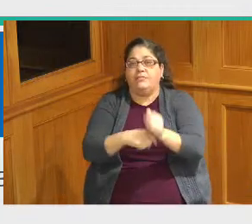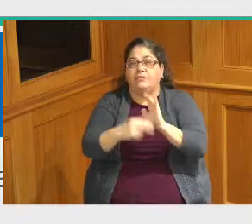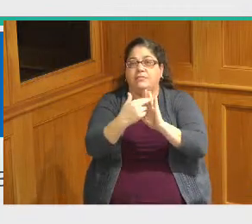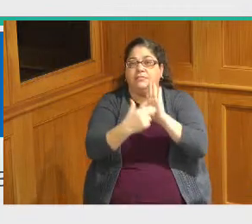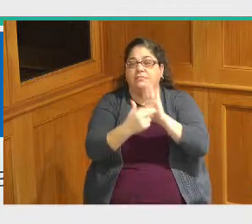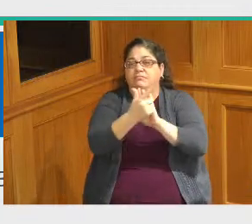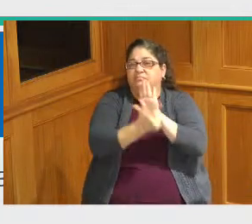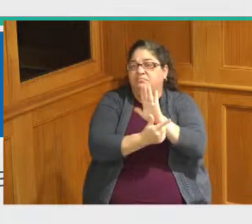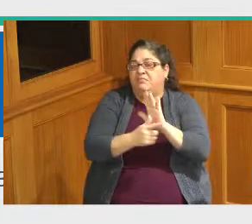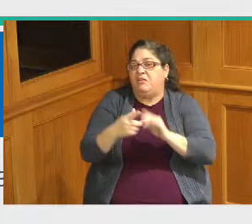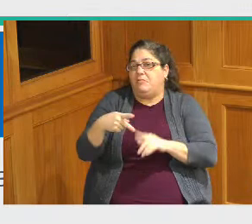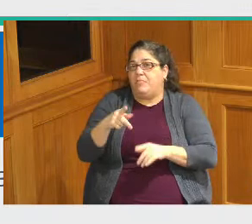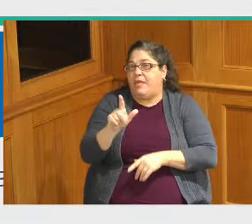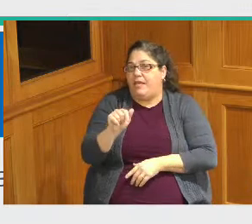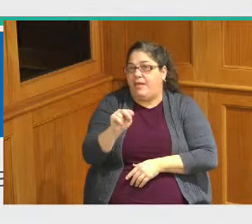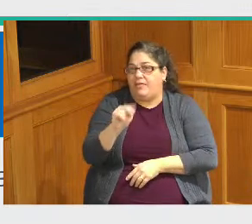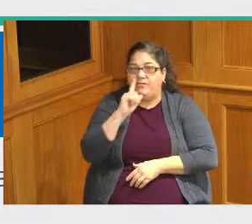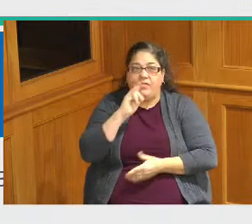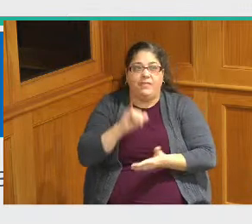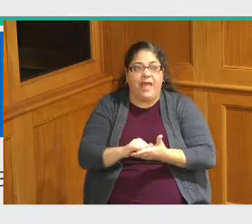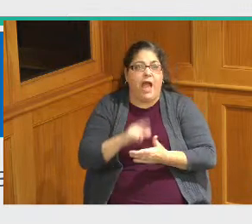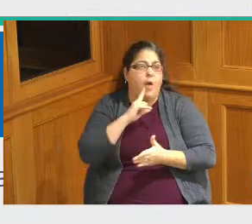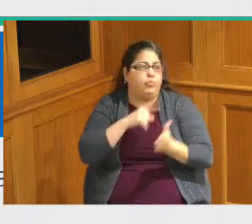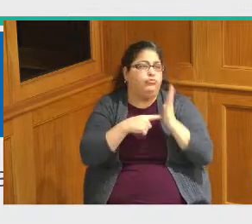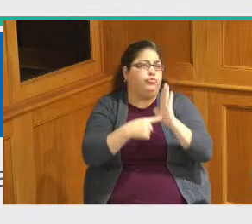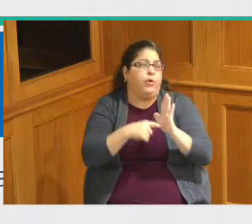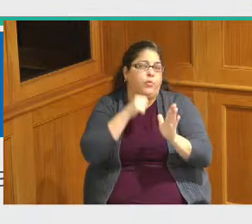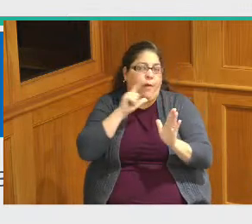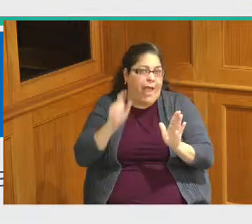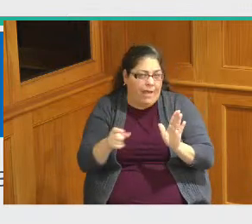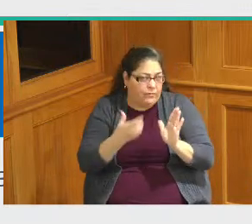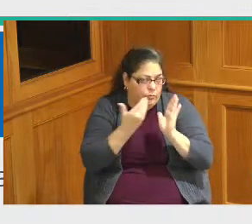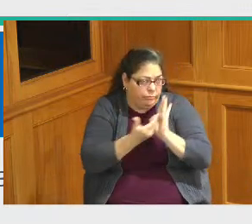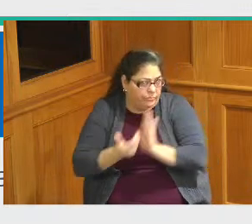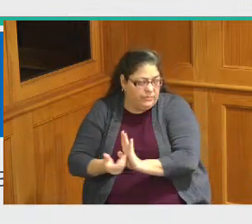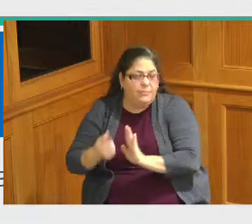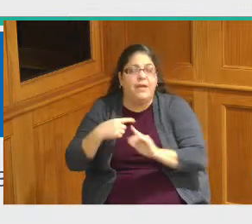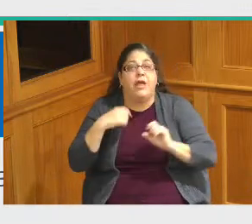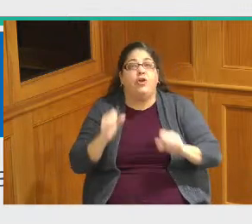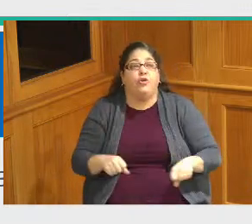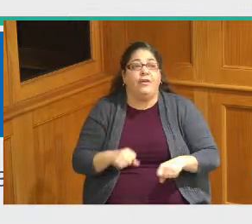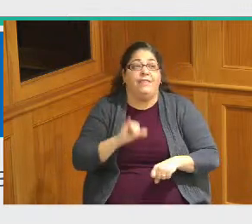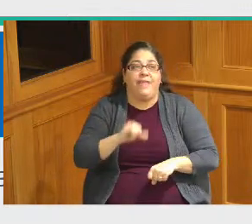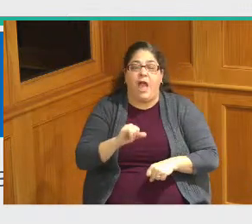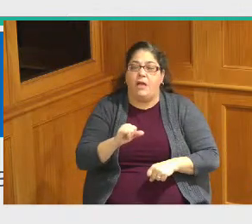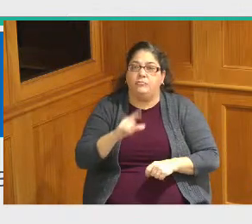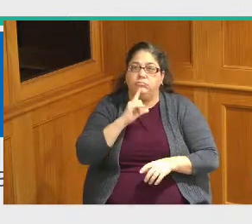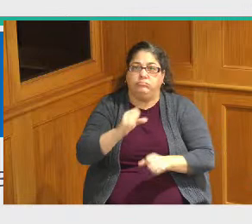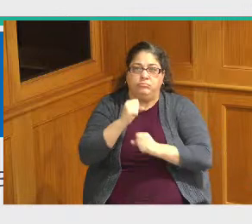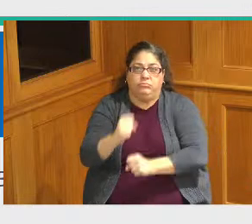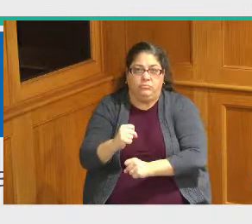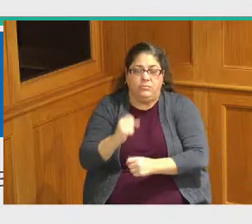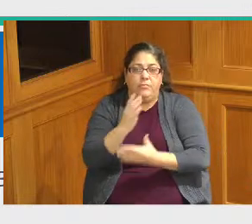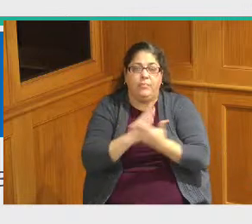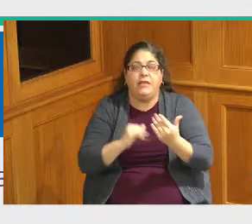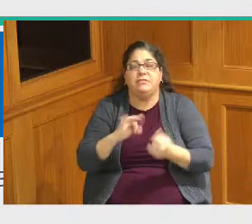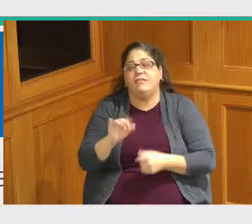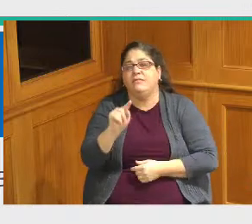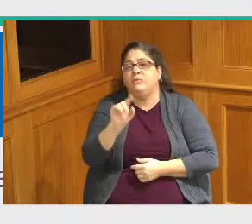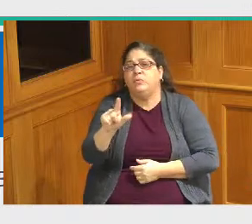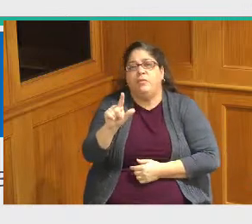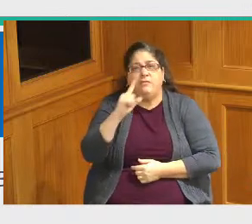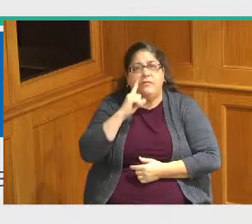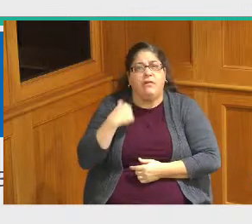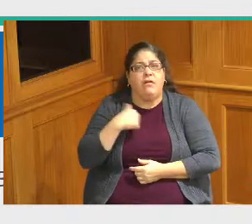got the documents here. I can show it to you, but that's a true piece of instrument, that a tool